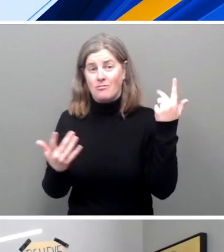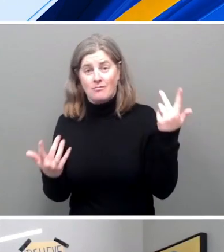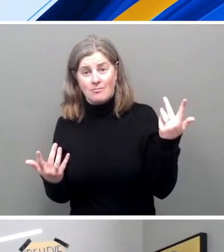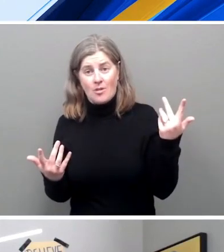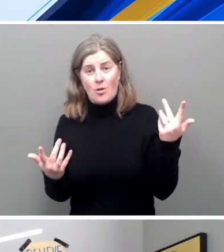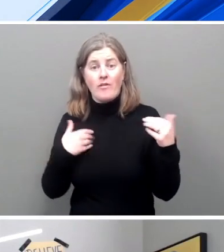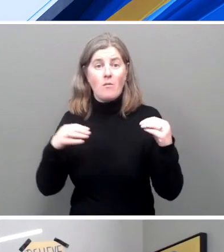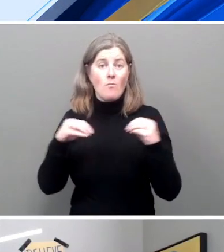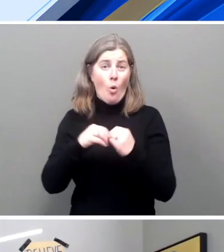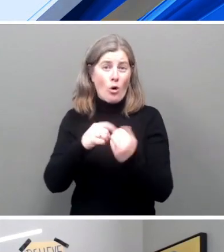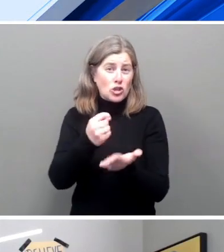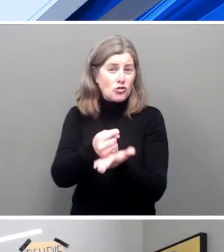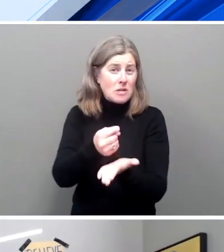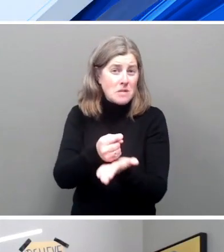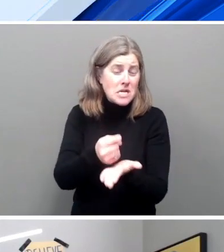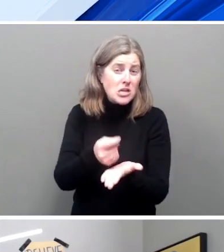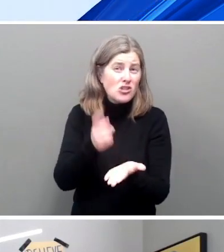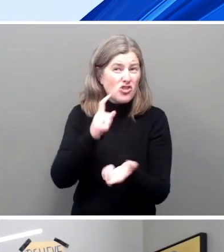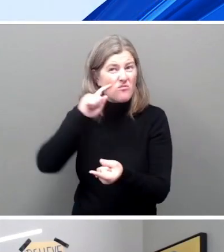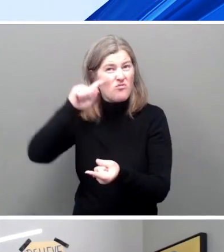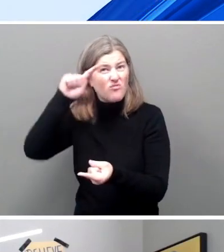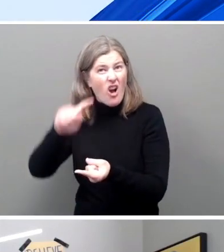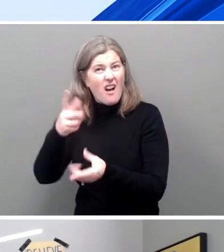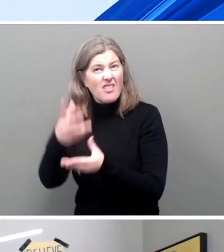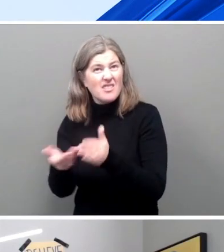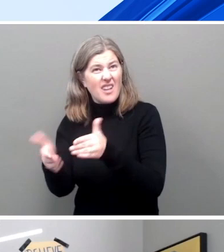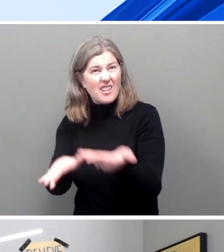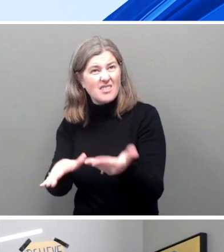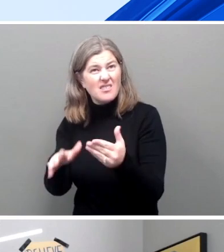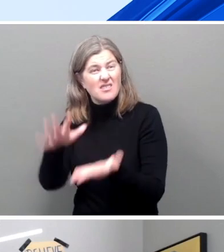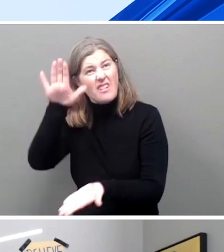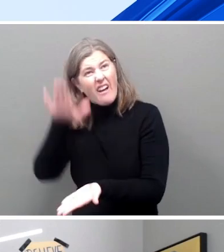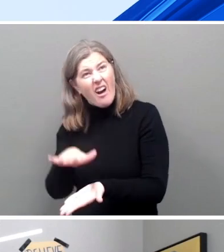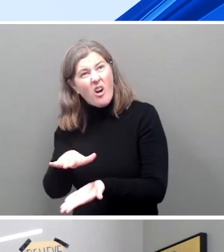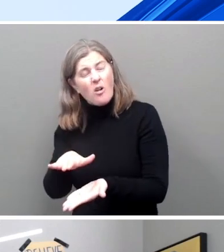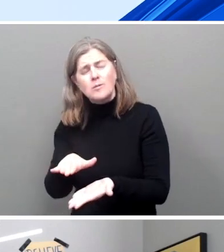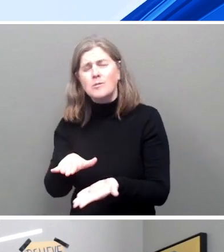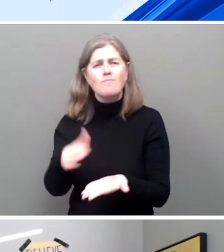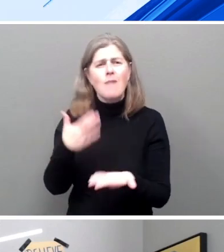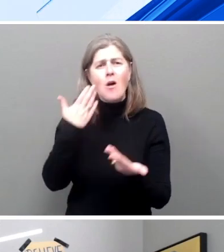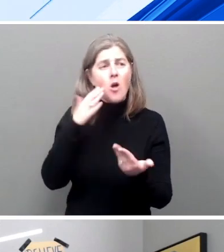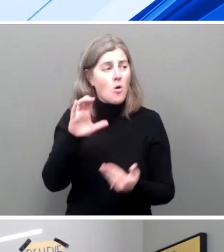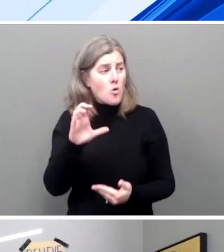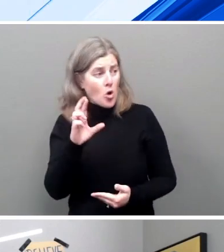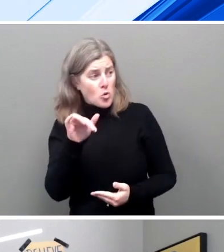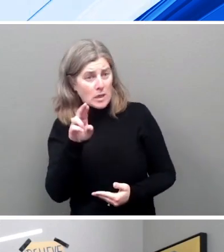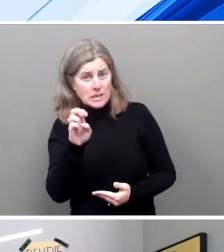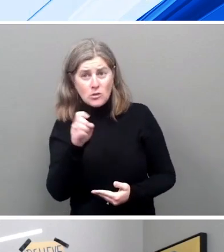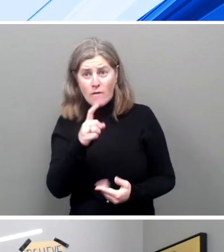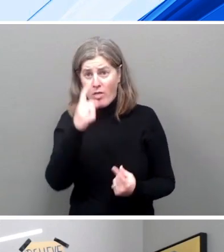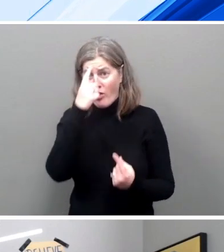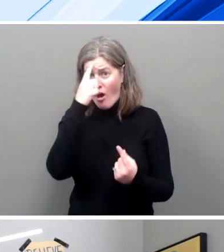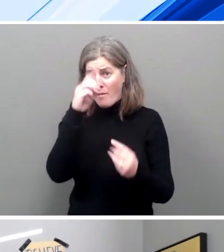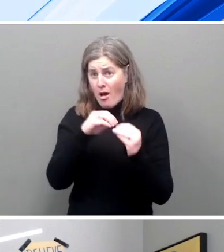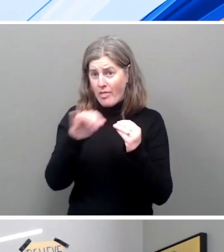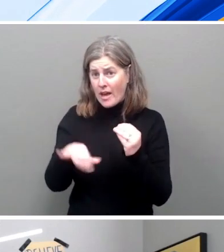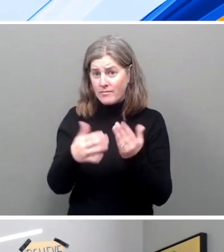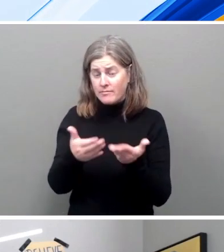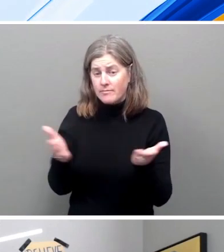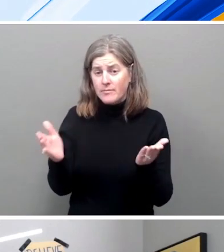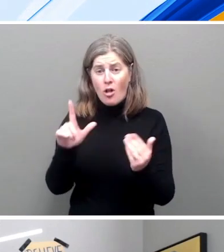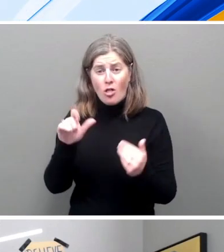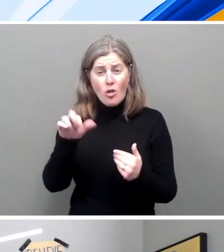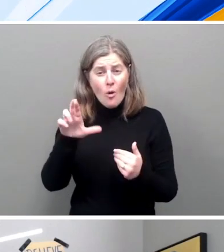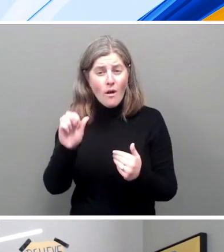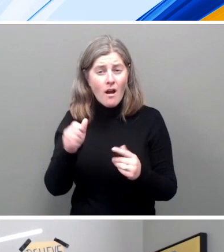had more treatments, which should have brought the number of deaths down. So I don't know, Christine, you guys have a thought on that, or Laura,